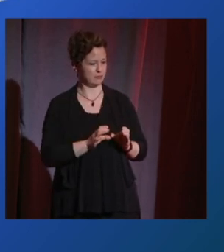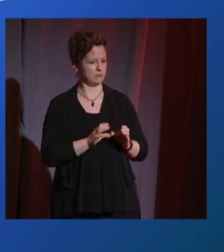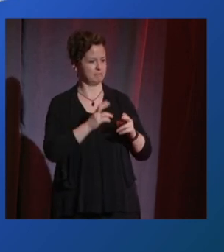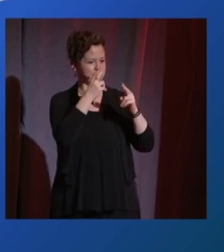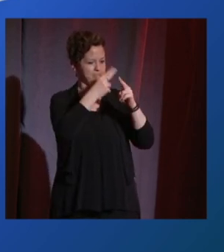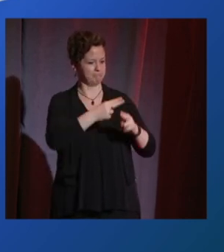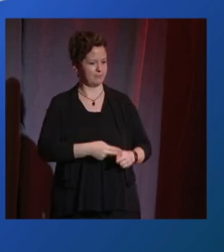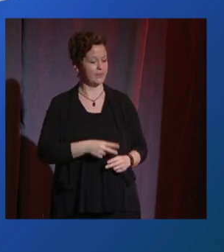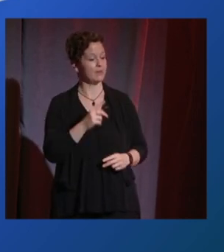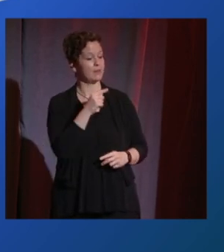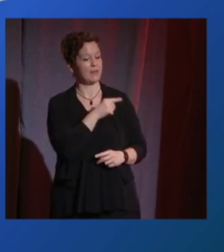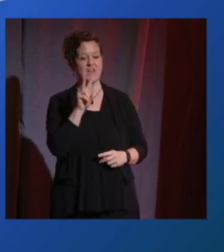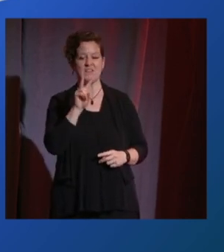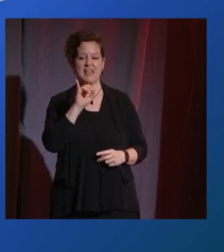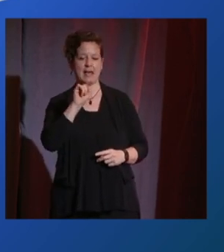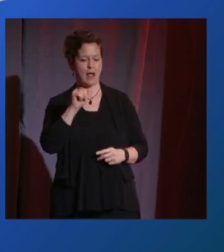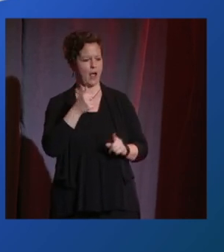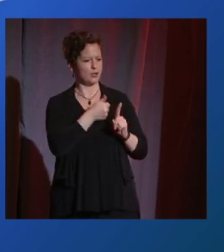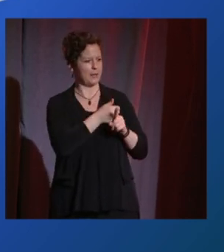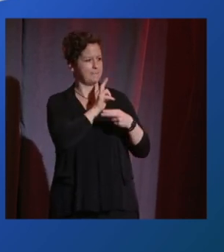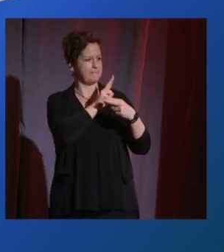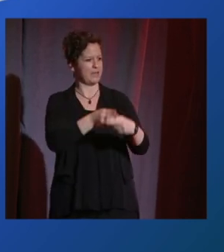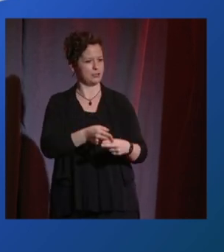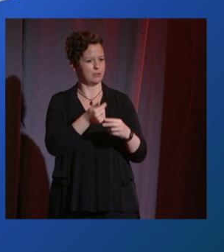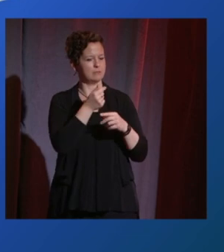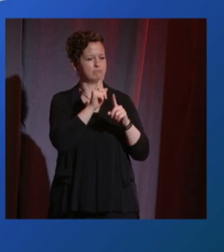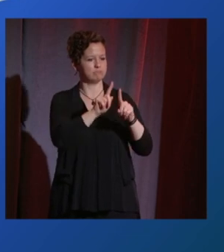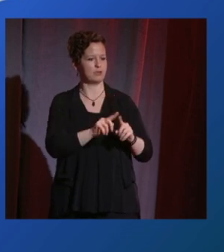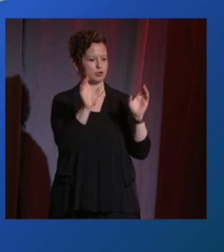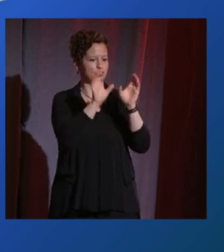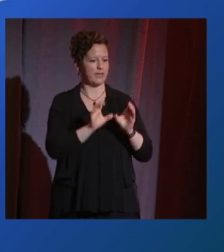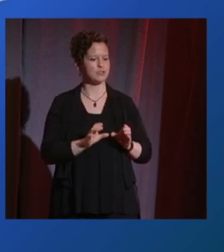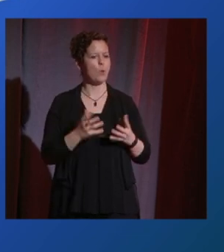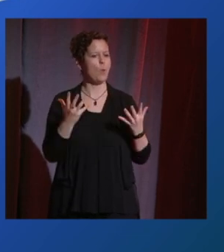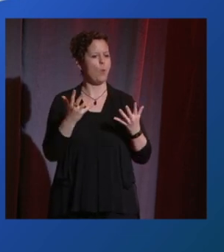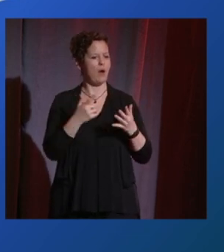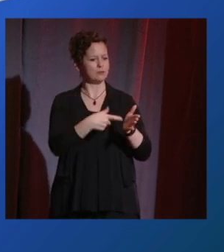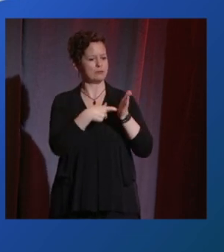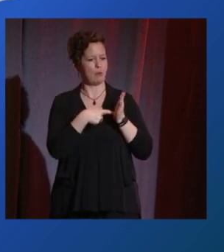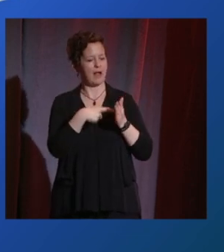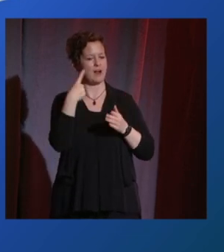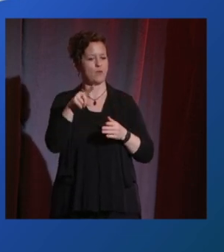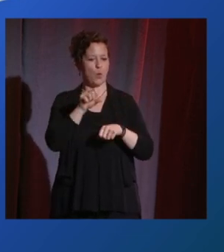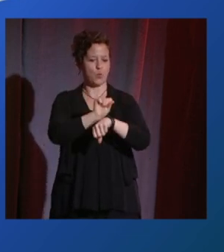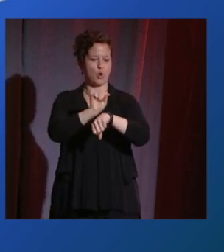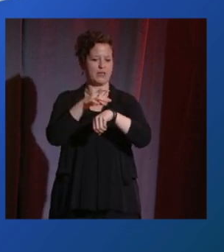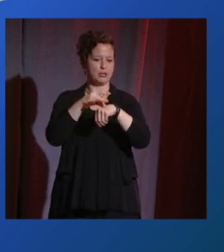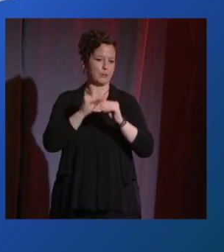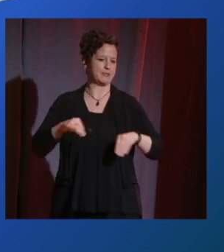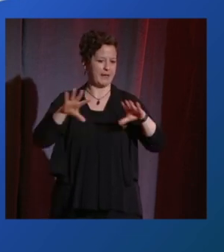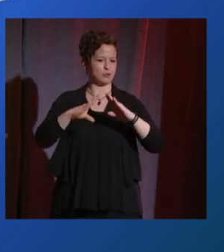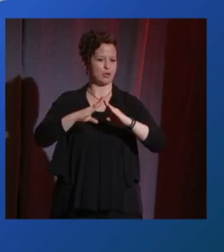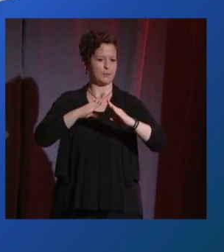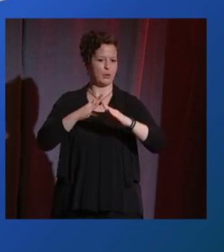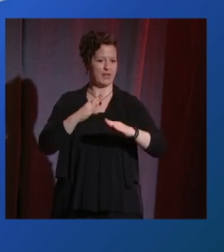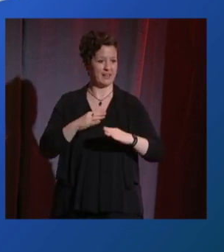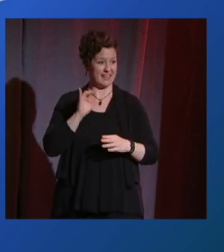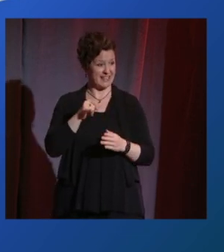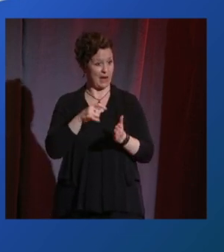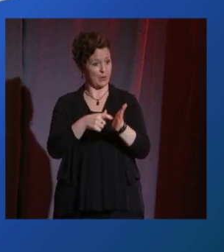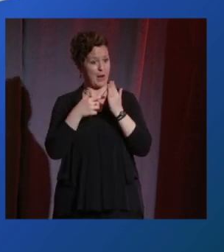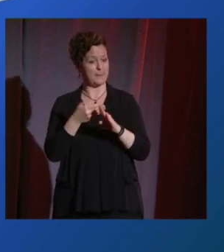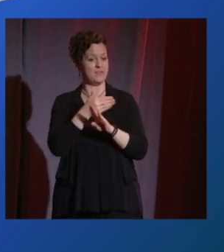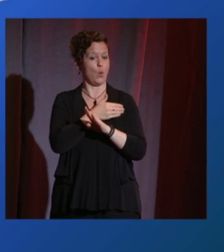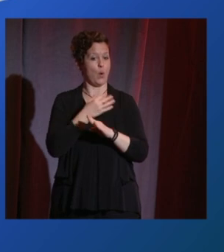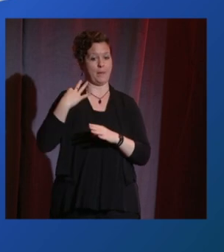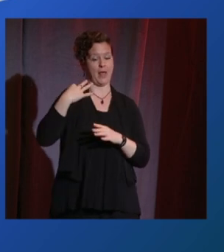what are the certifications required or desired to work in the geospatial community do you need them to apply to get